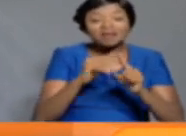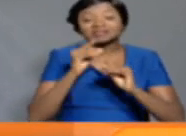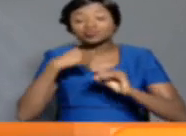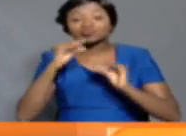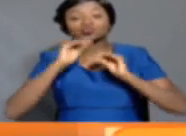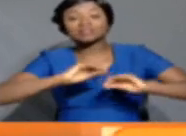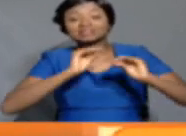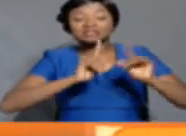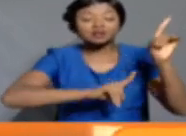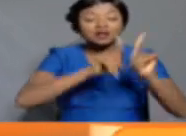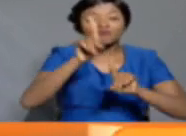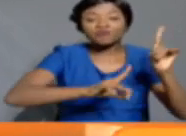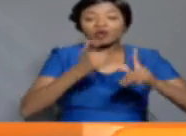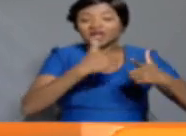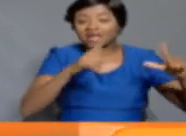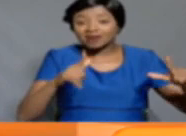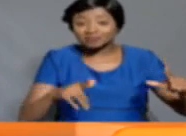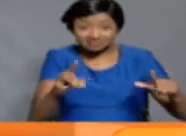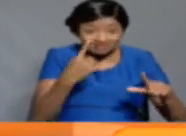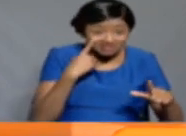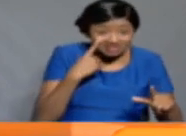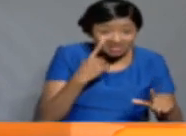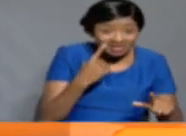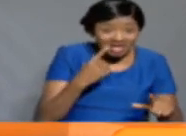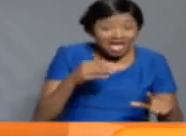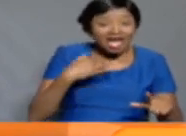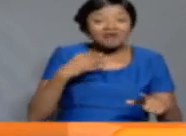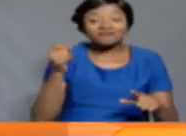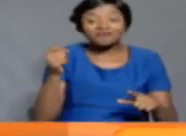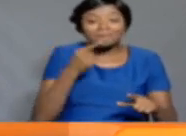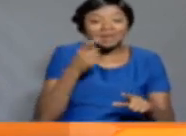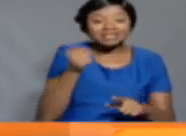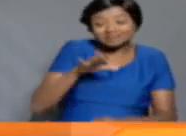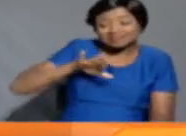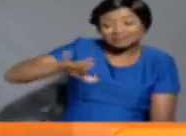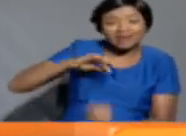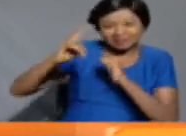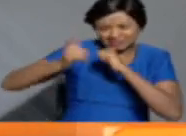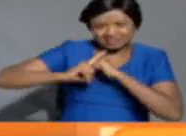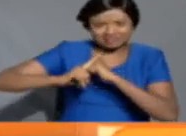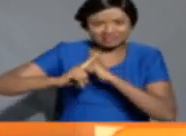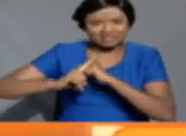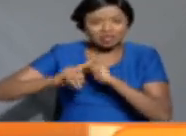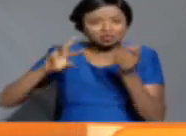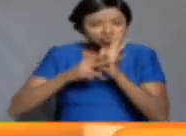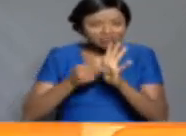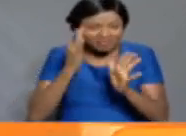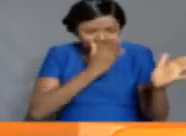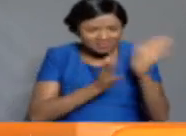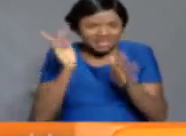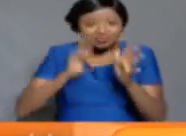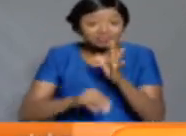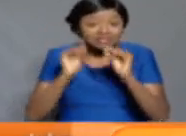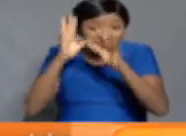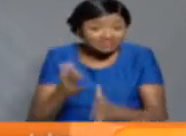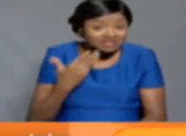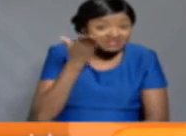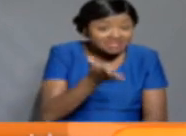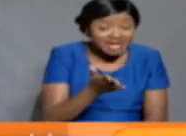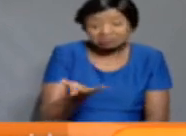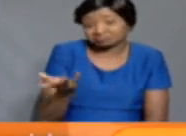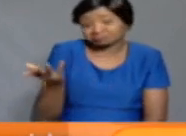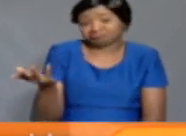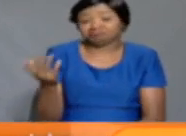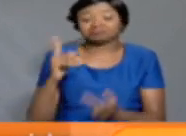hizi. And you see, we have how many months to when these children are supposed to be going to grade 4? It's only 6 months to go. Yeah. But what are the plans? Kuna walimu wa kufundisha. Number